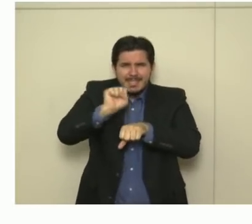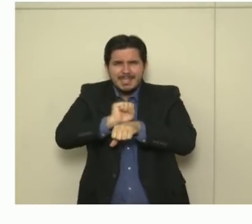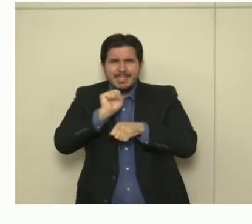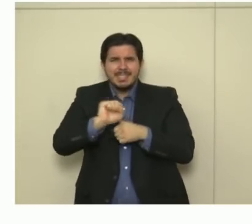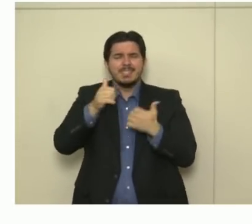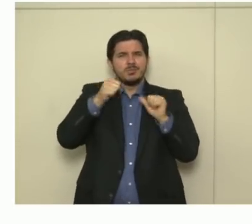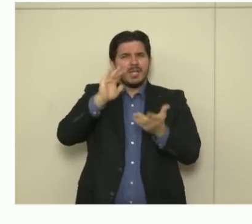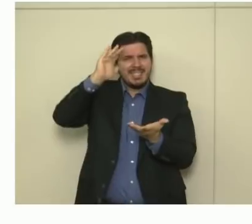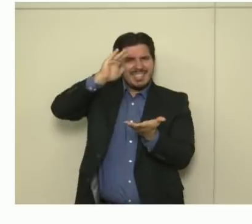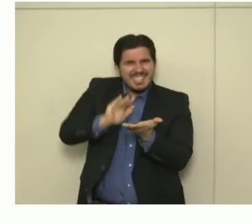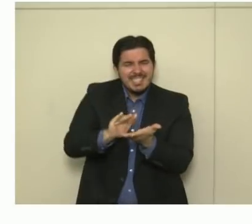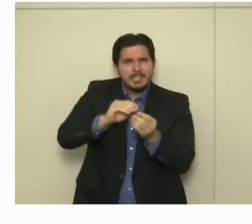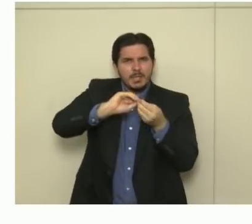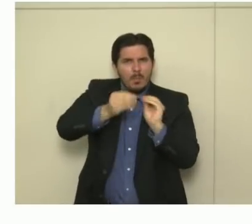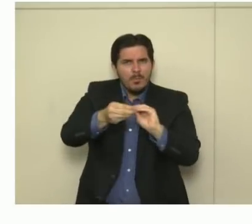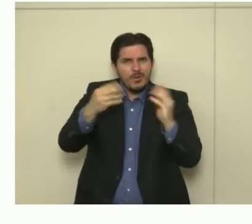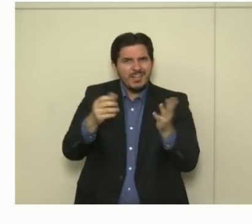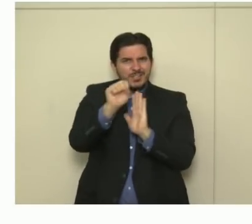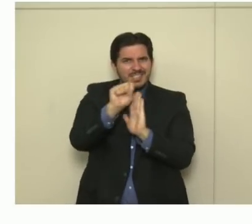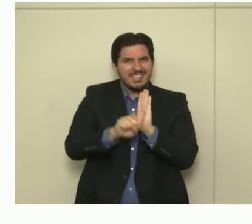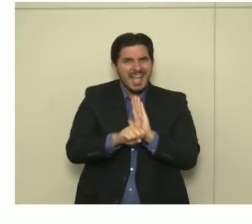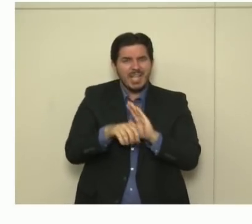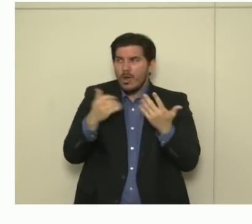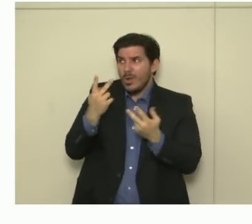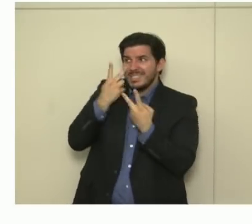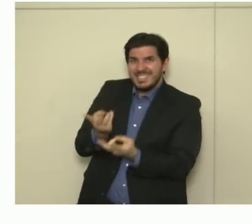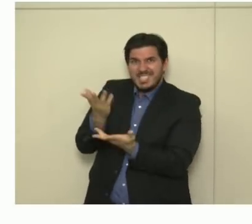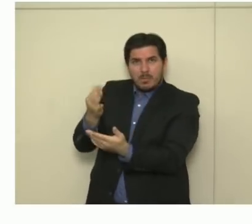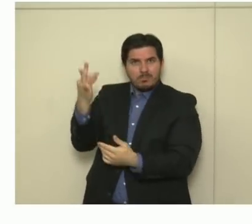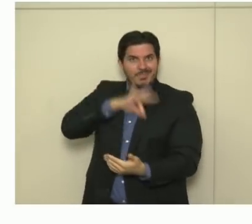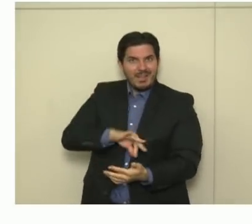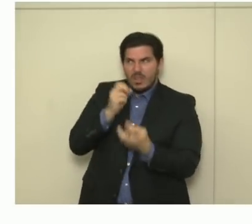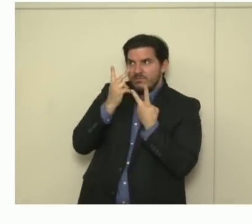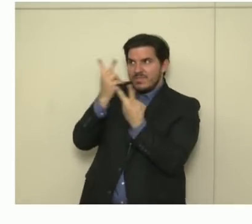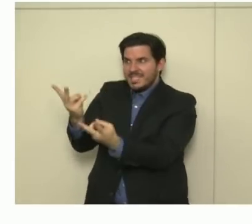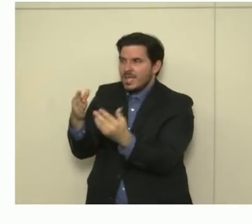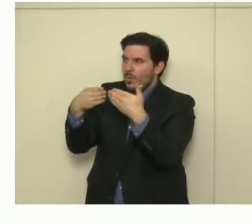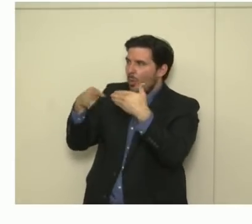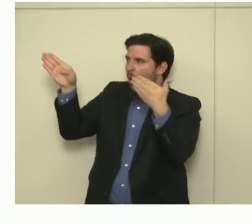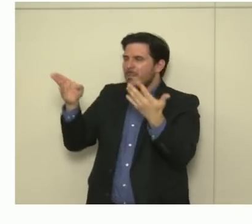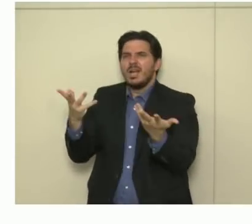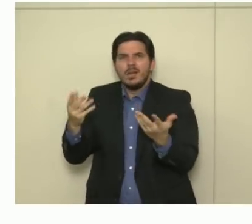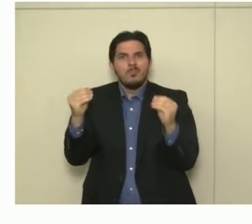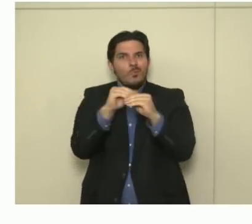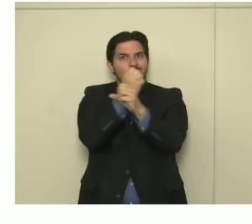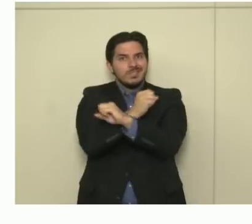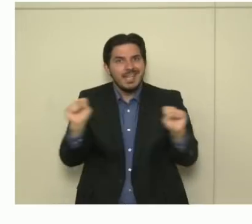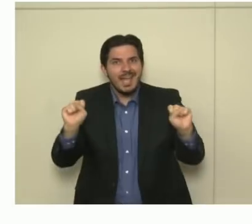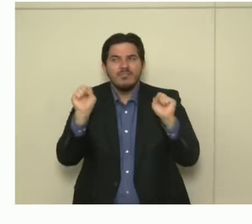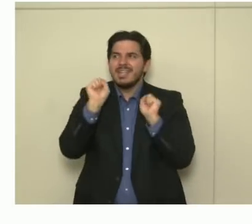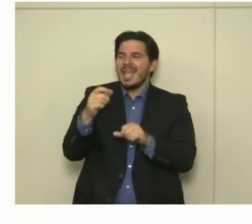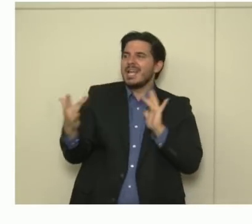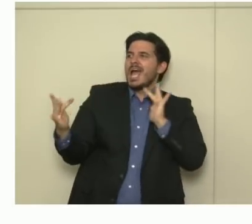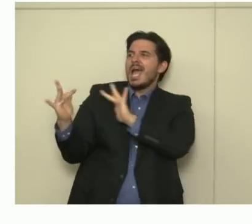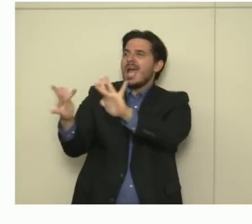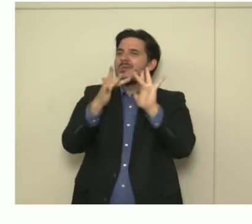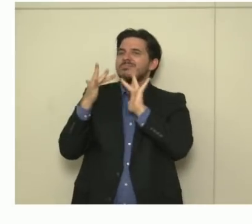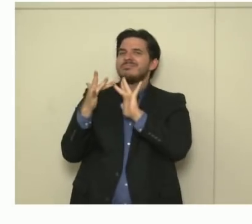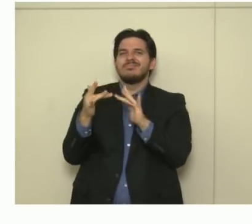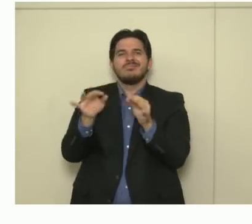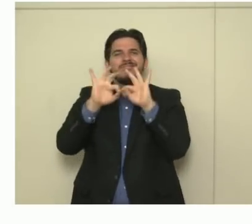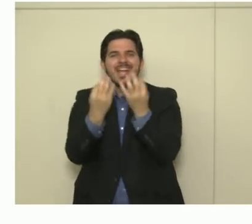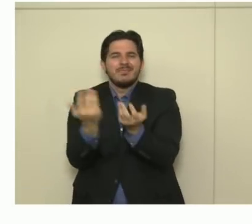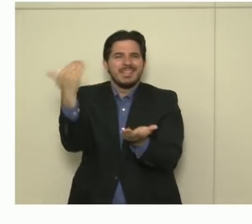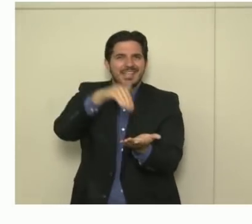most of the state, and there are real benefits. We make things safer, and we can reconnect with some of our loved ones when we do